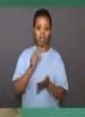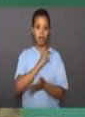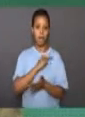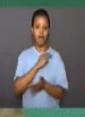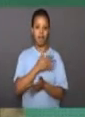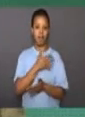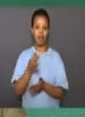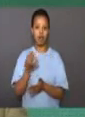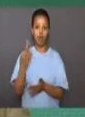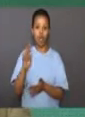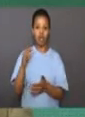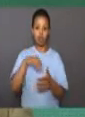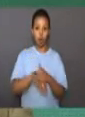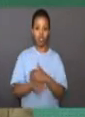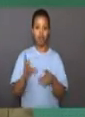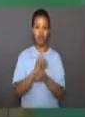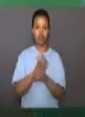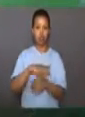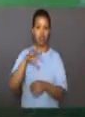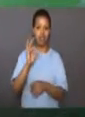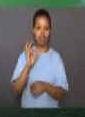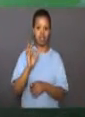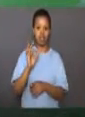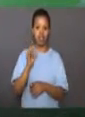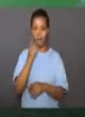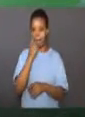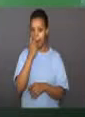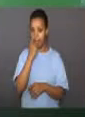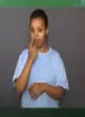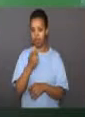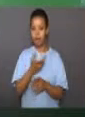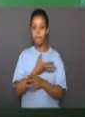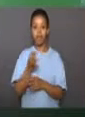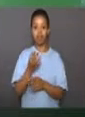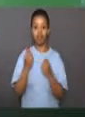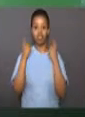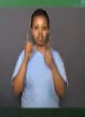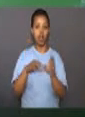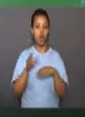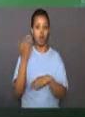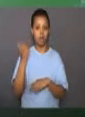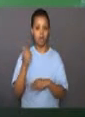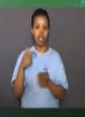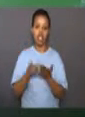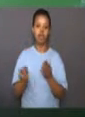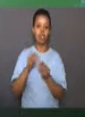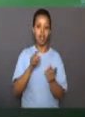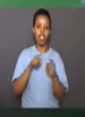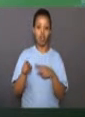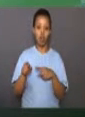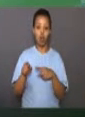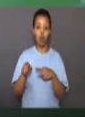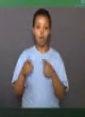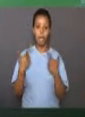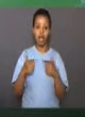of insight experiences. In addition, we learned about the terms